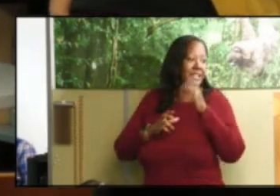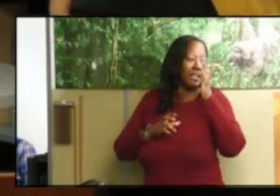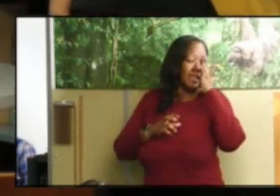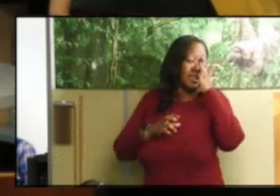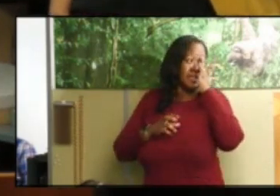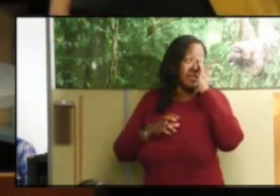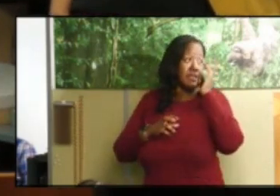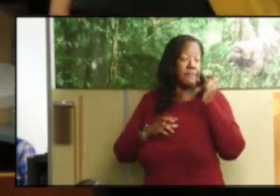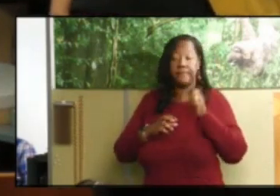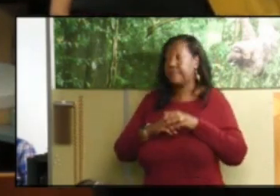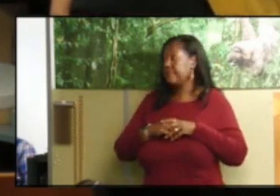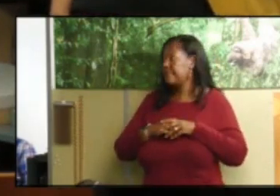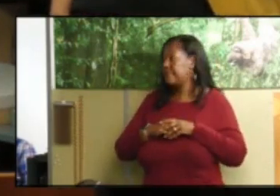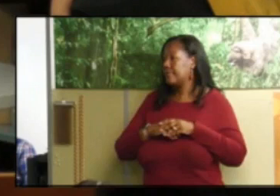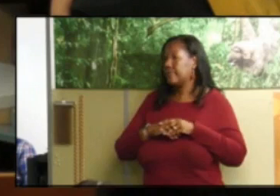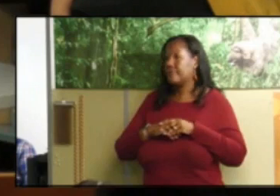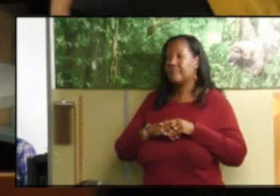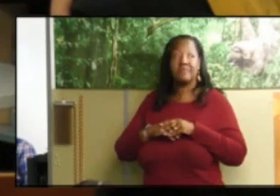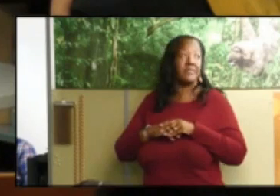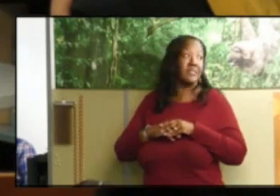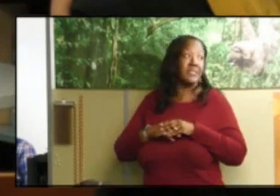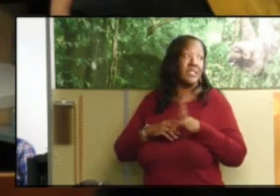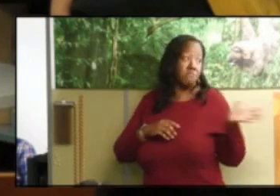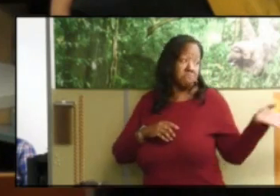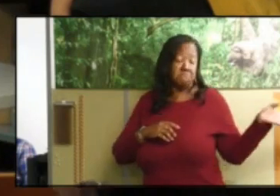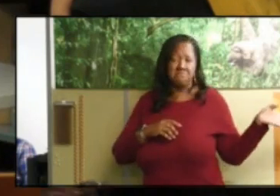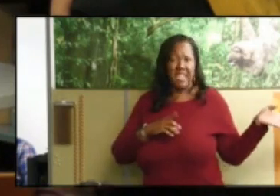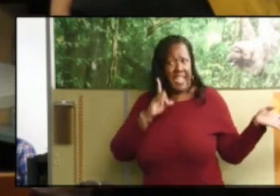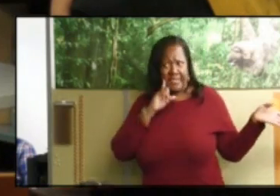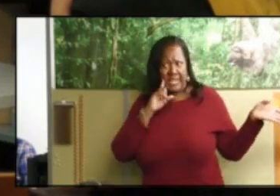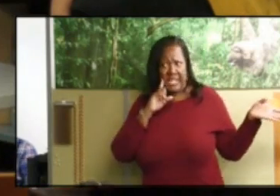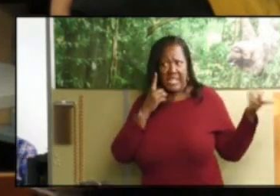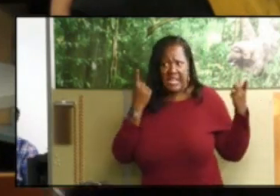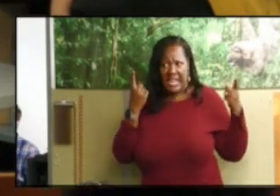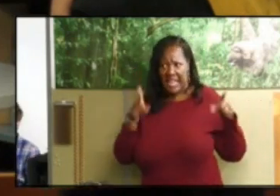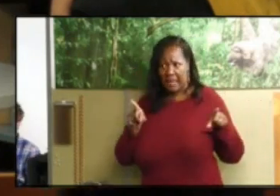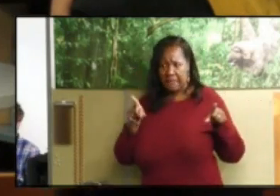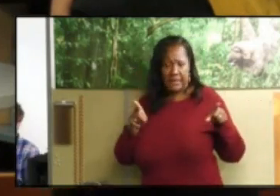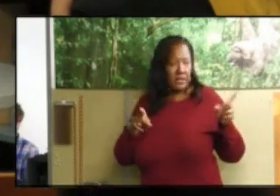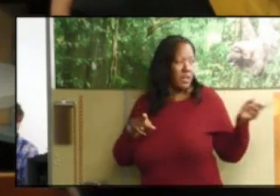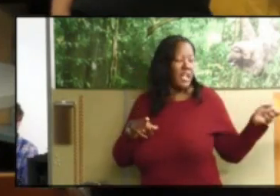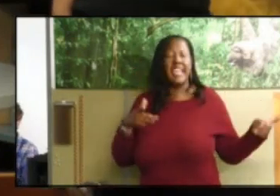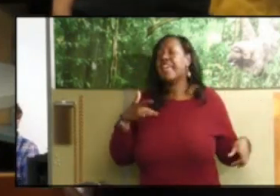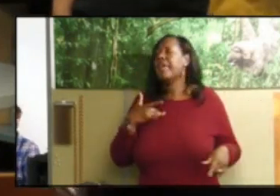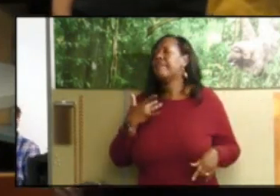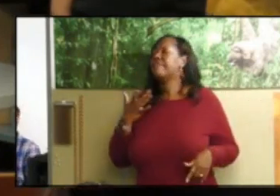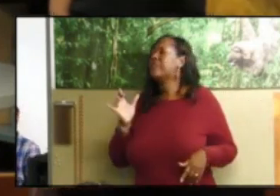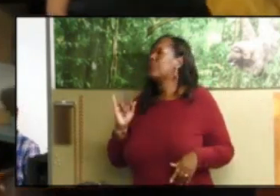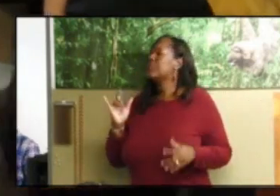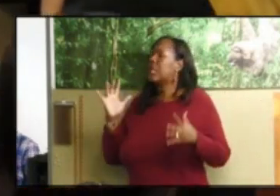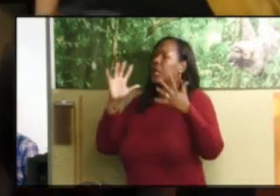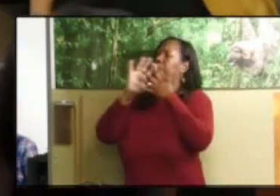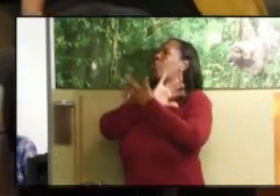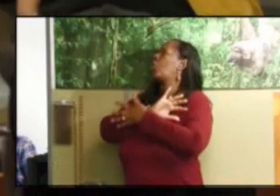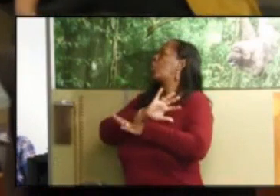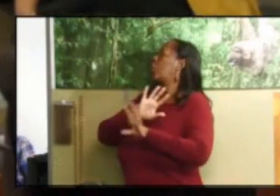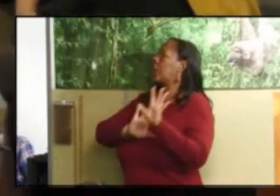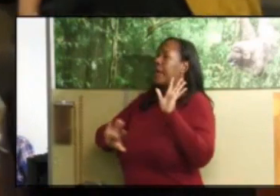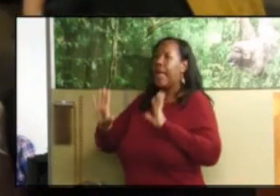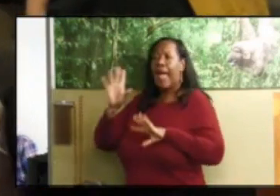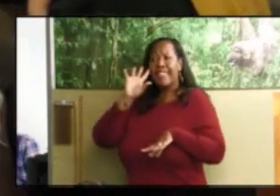complete? You can probably speak to the start of it. I think it happened during COVID. Feels like a blur. I want to say 9